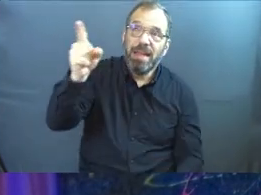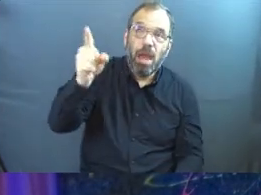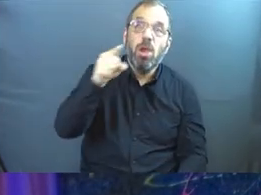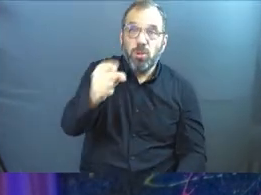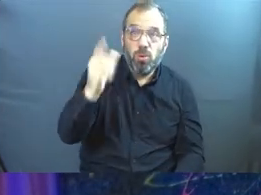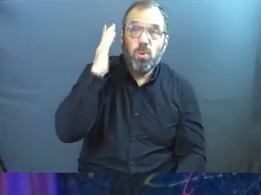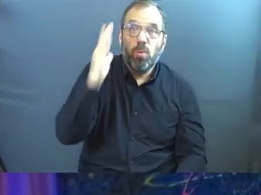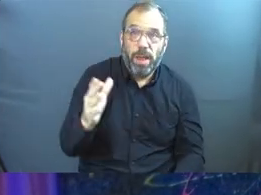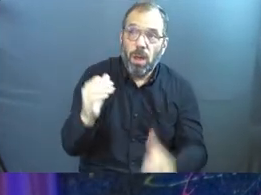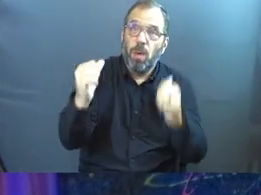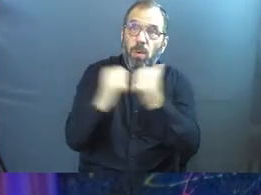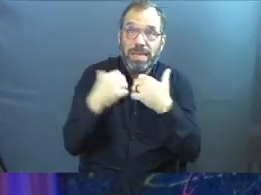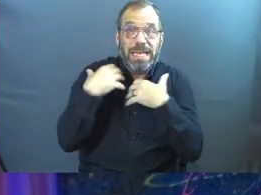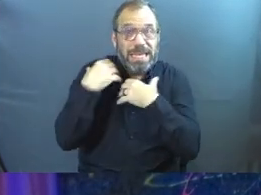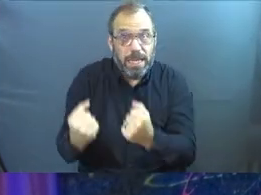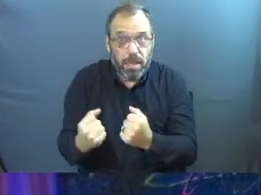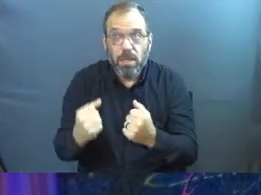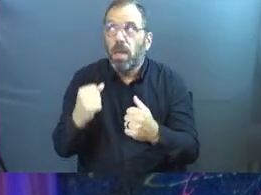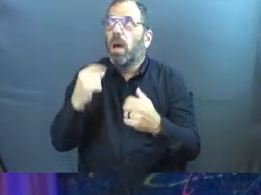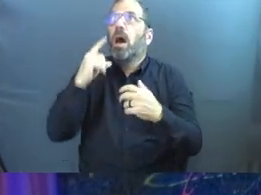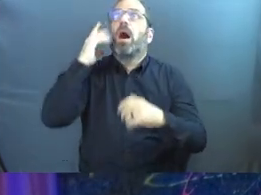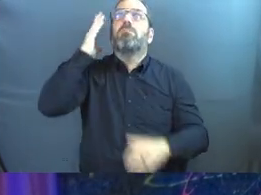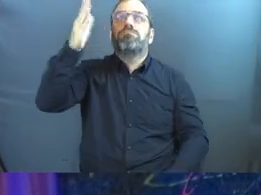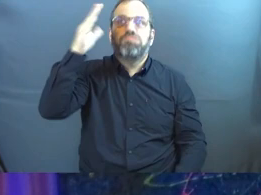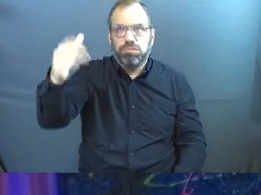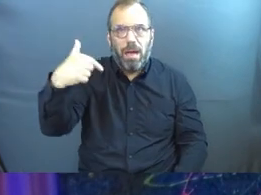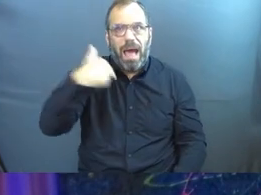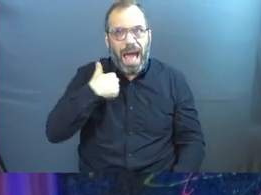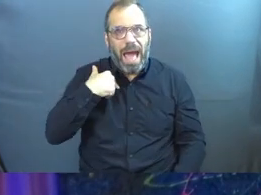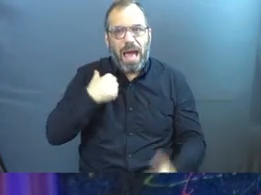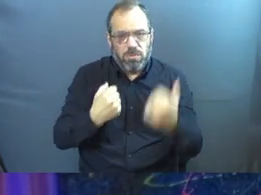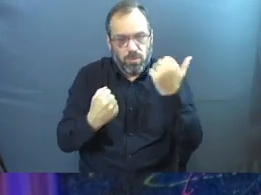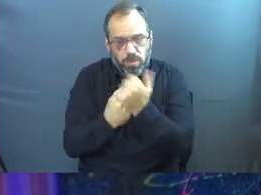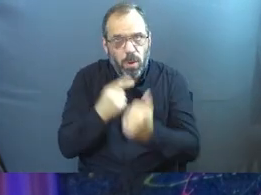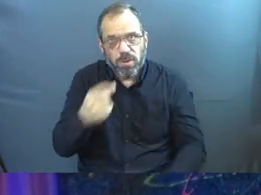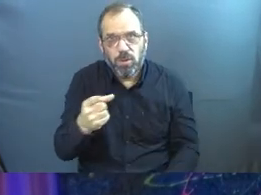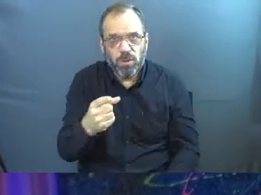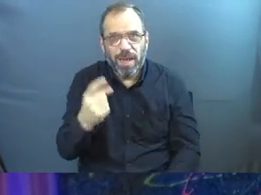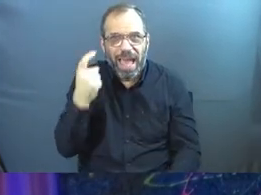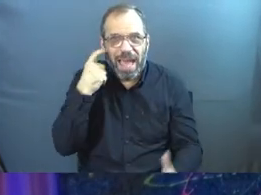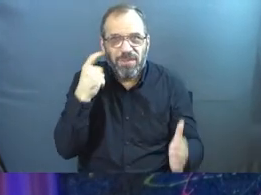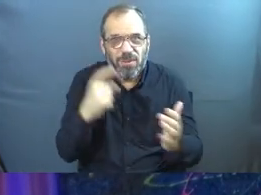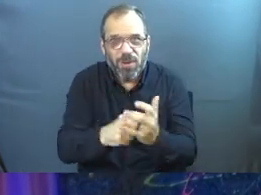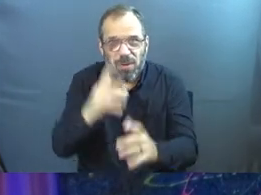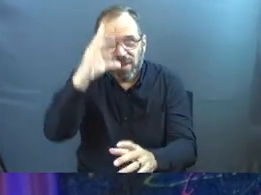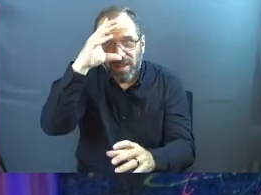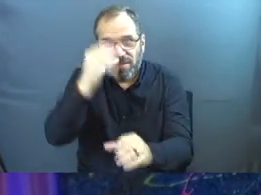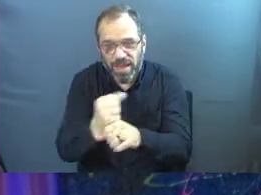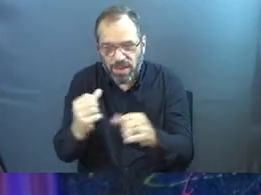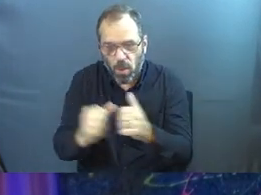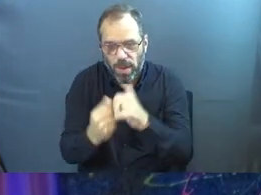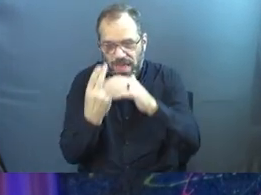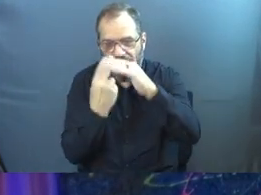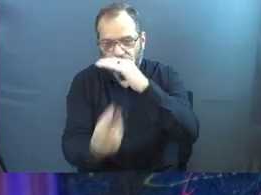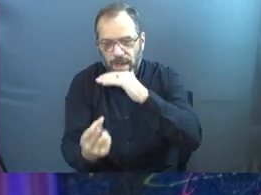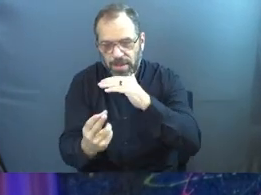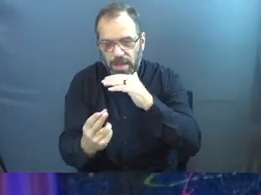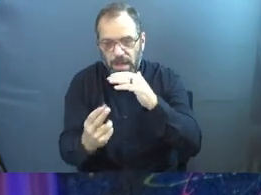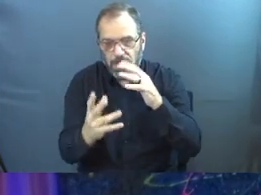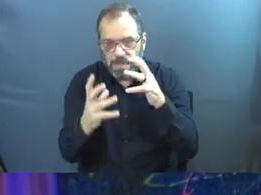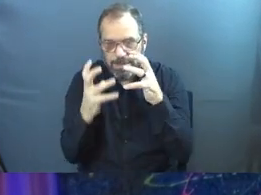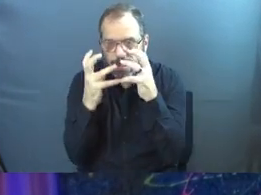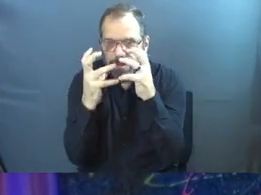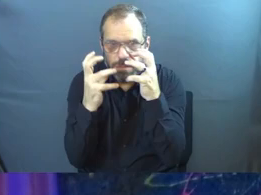Ultimately, you will be healed. Ultimately, I've got you. And you see that faith come through with Habakkuk. Before I lose my